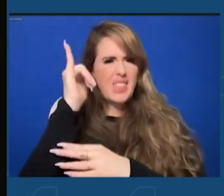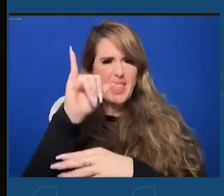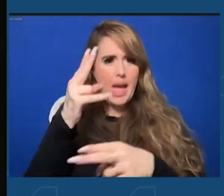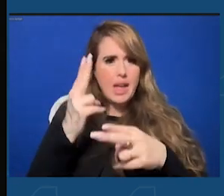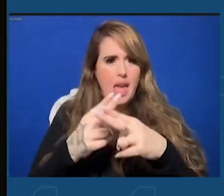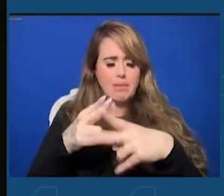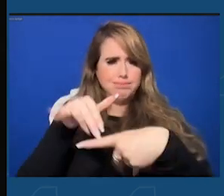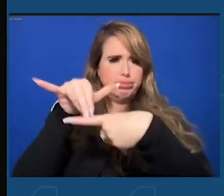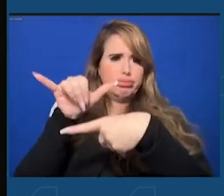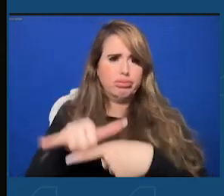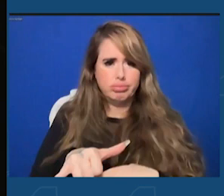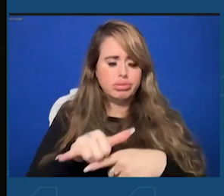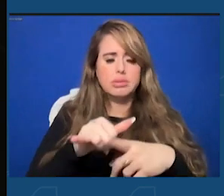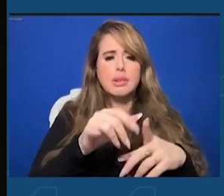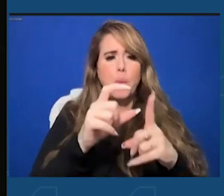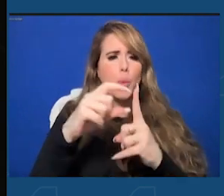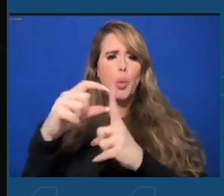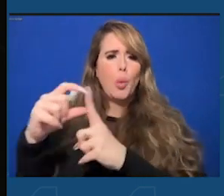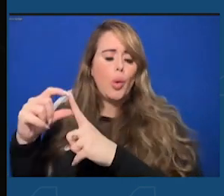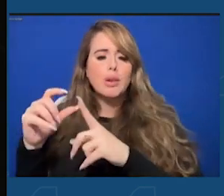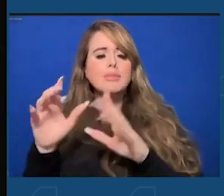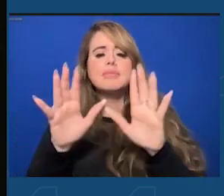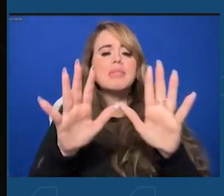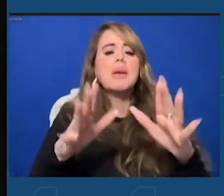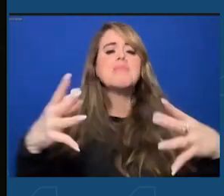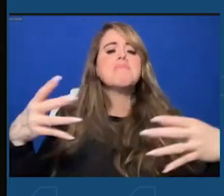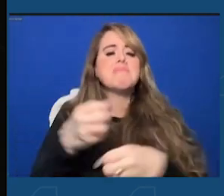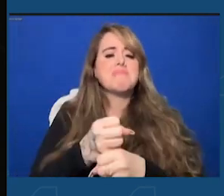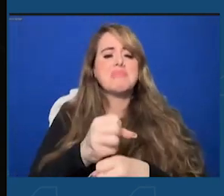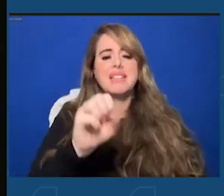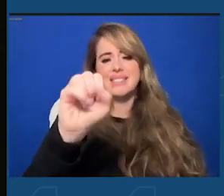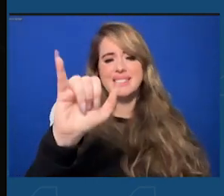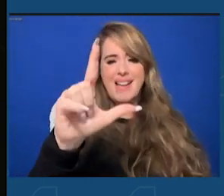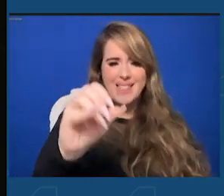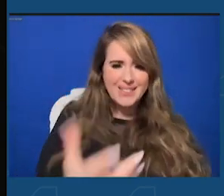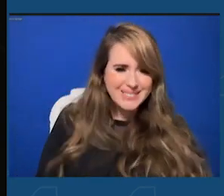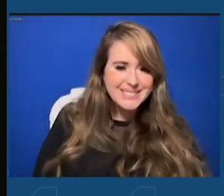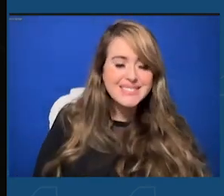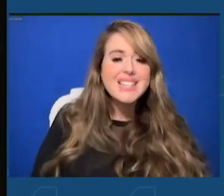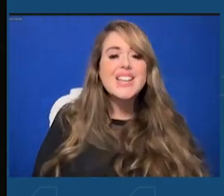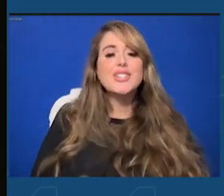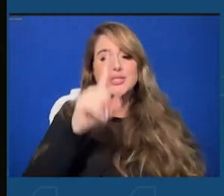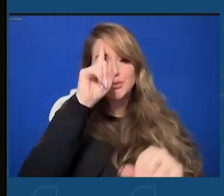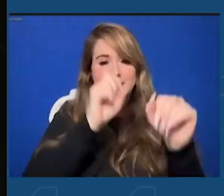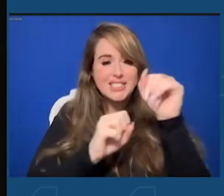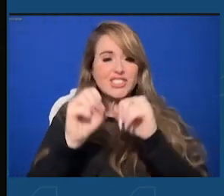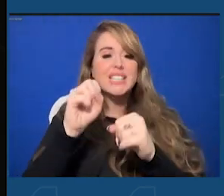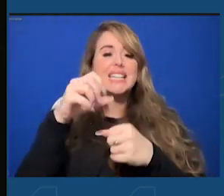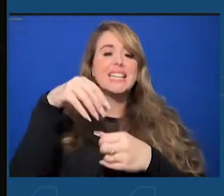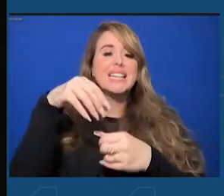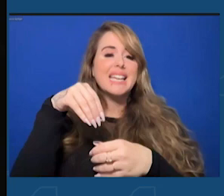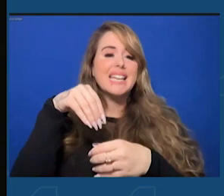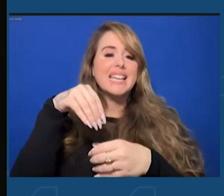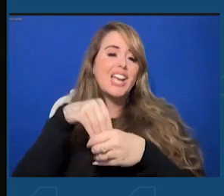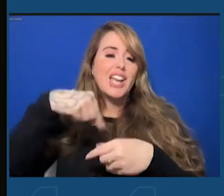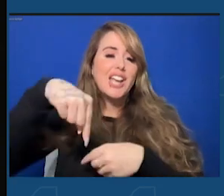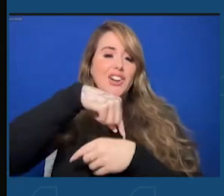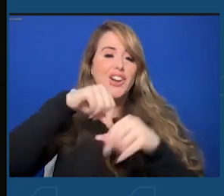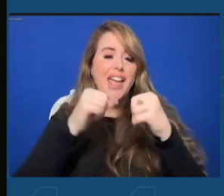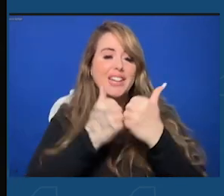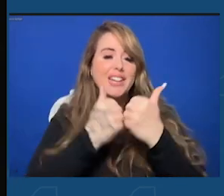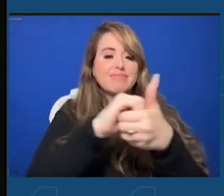name, because then we can just call it SILO. A strategic interagency workforce